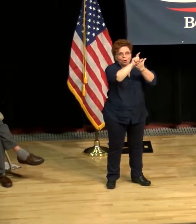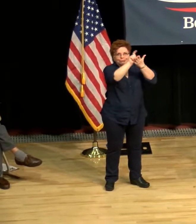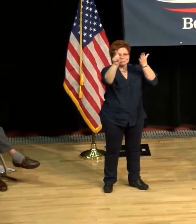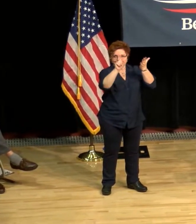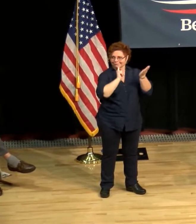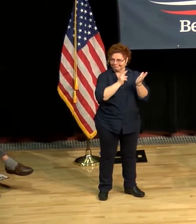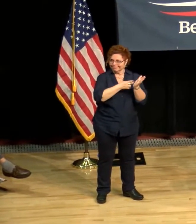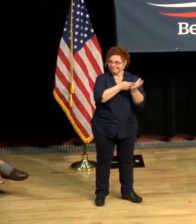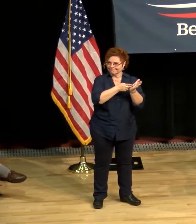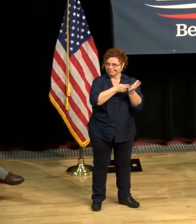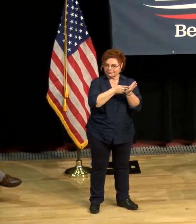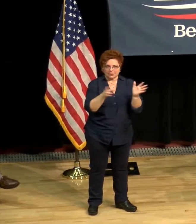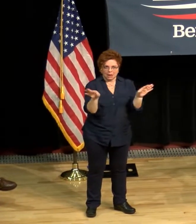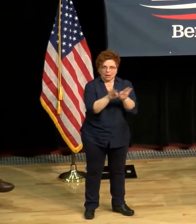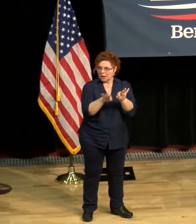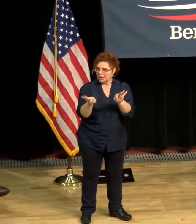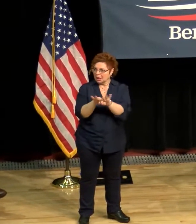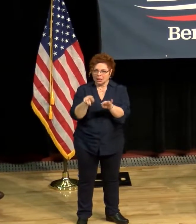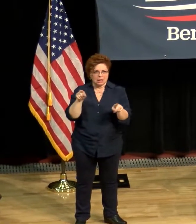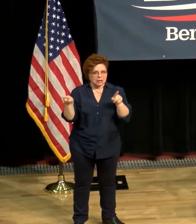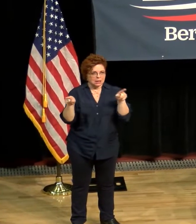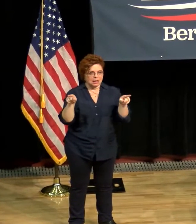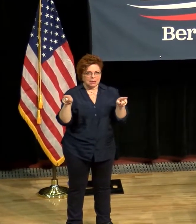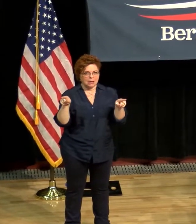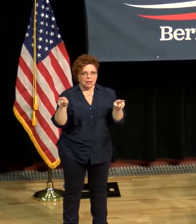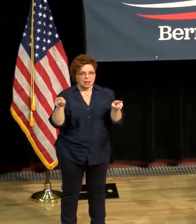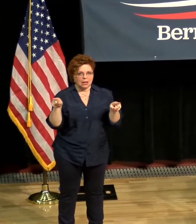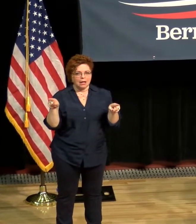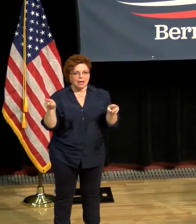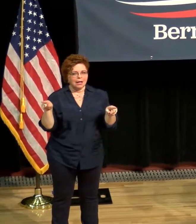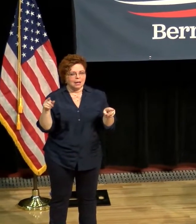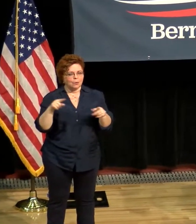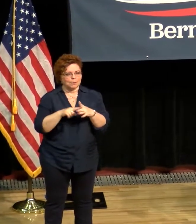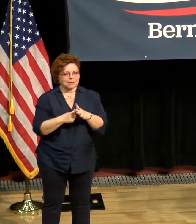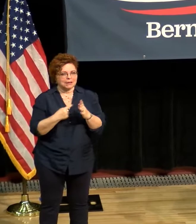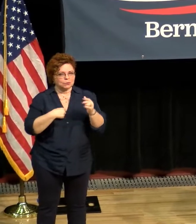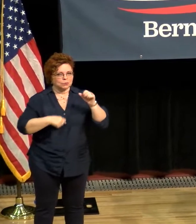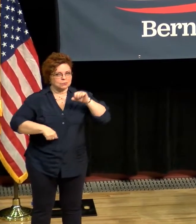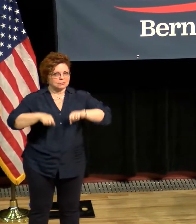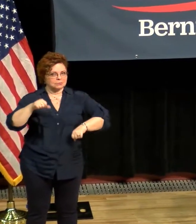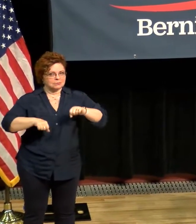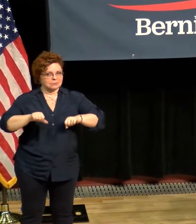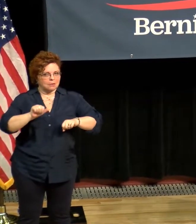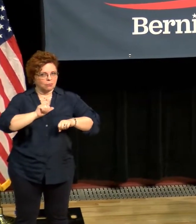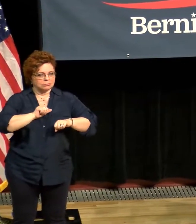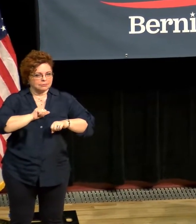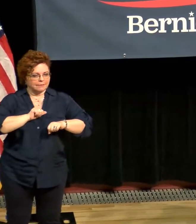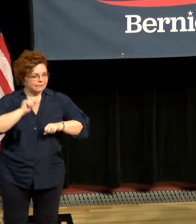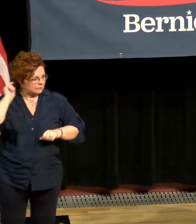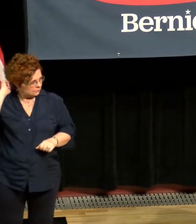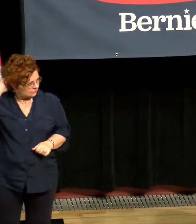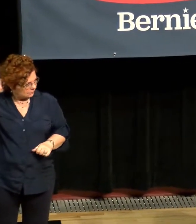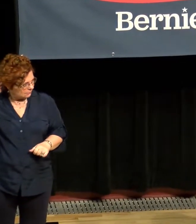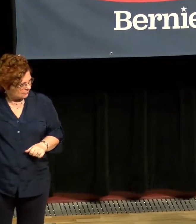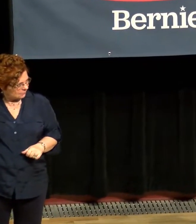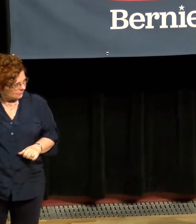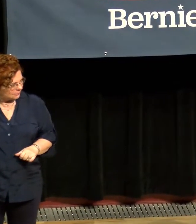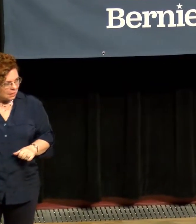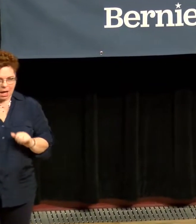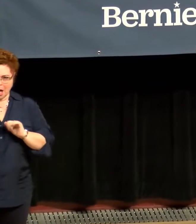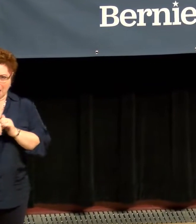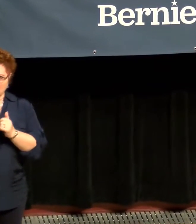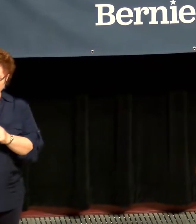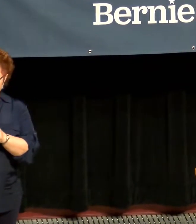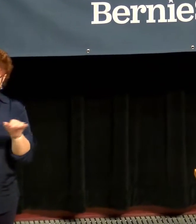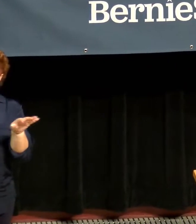the important issues, and we begin to doubt our own instincts. How can it not be an important